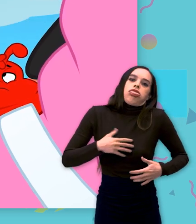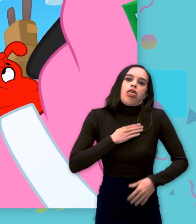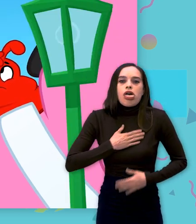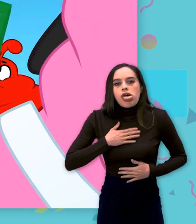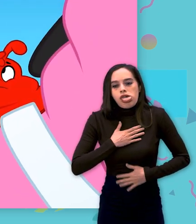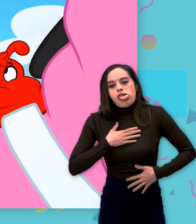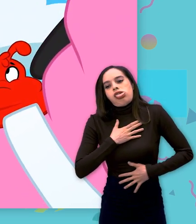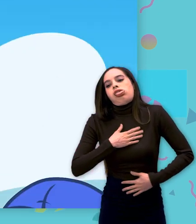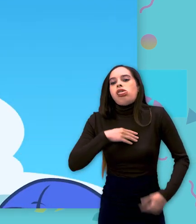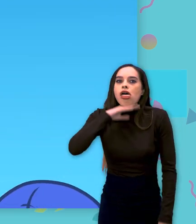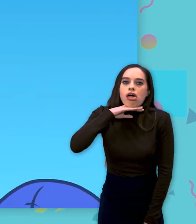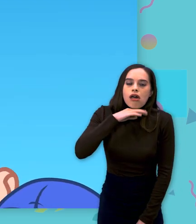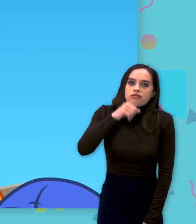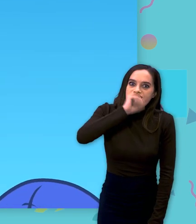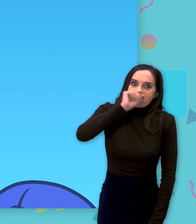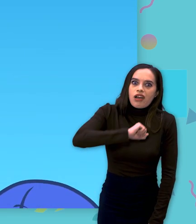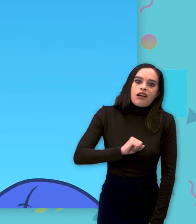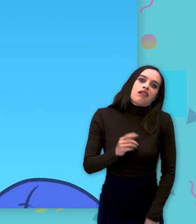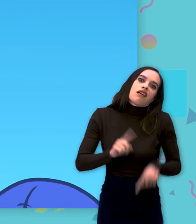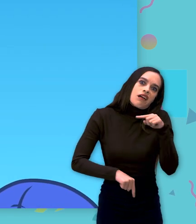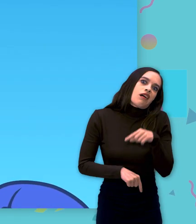much ice cream.